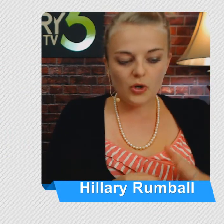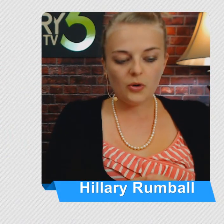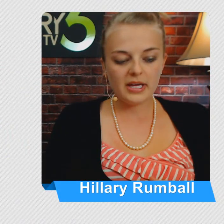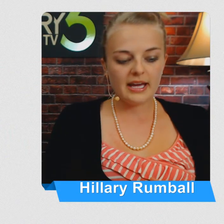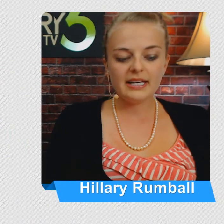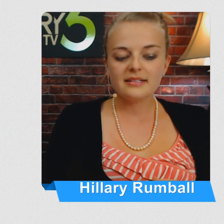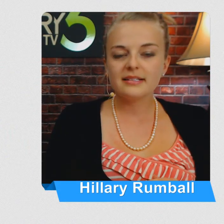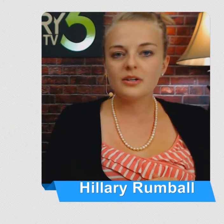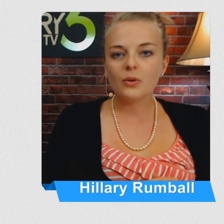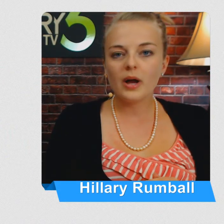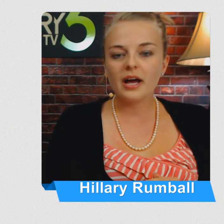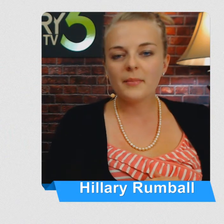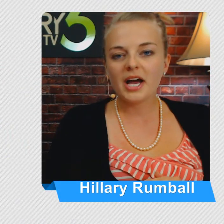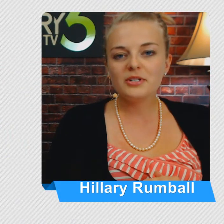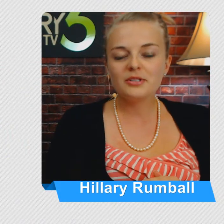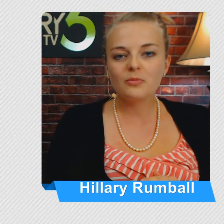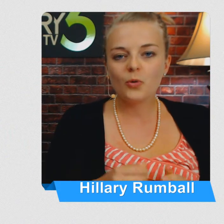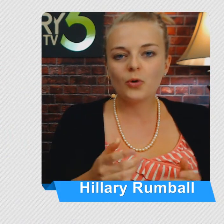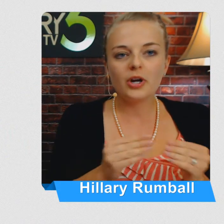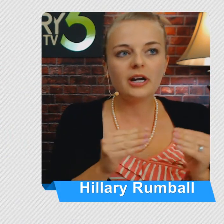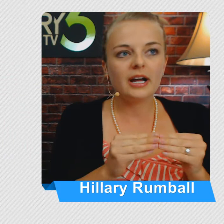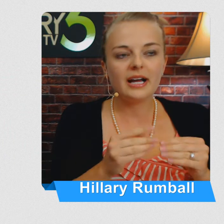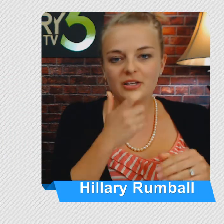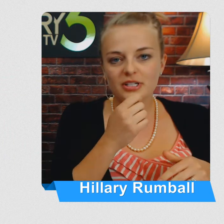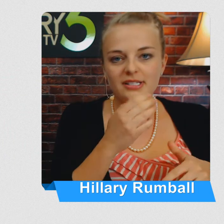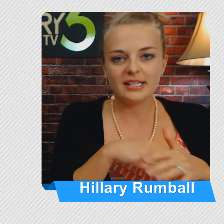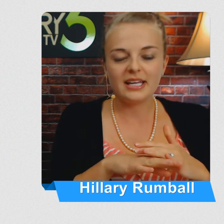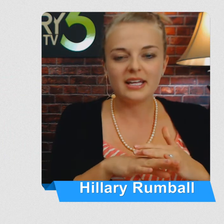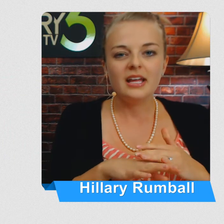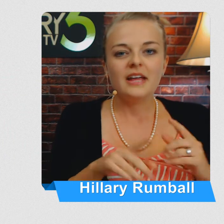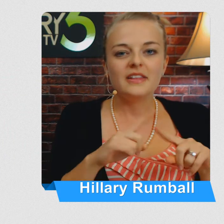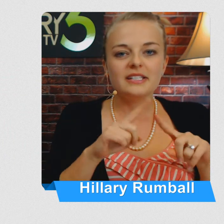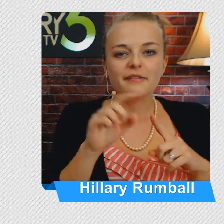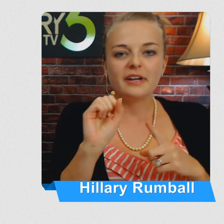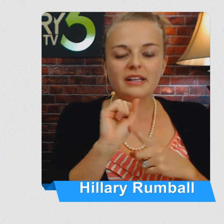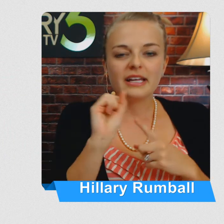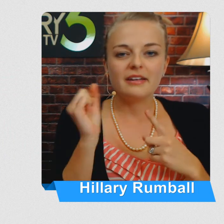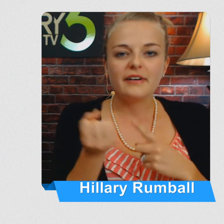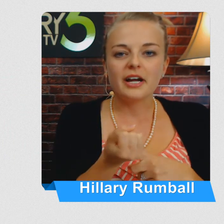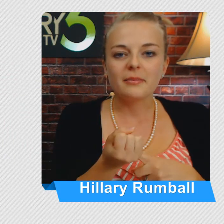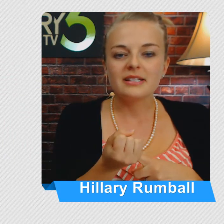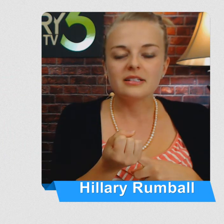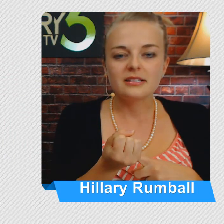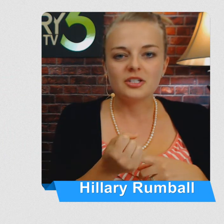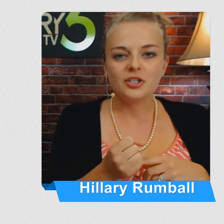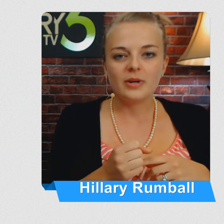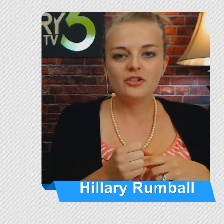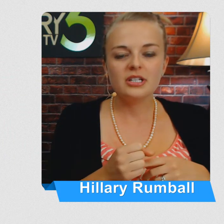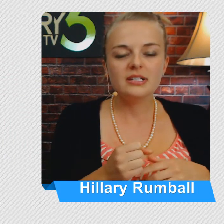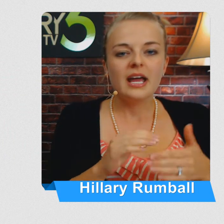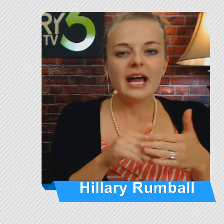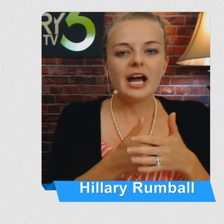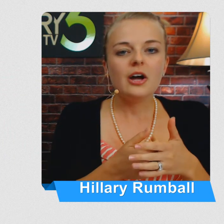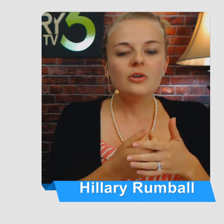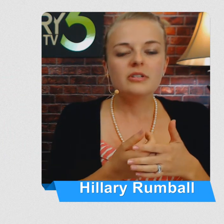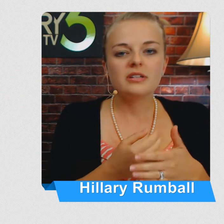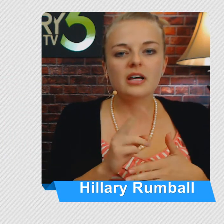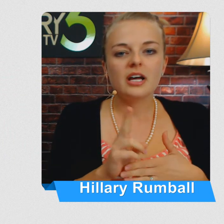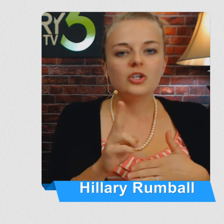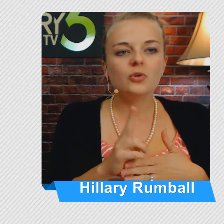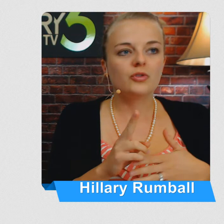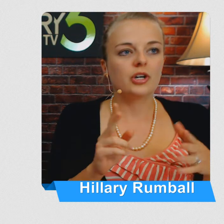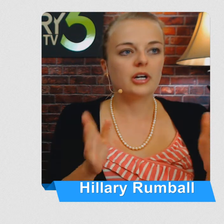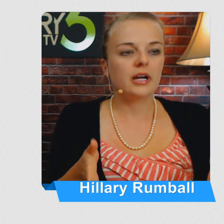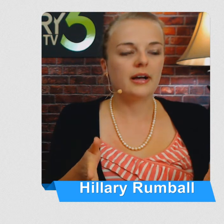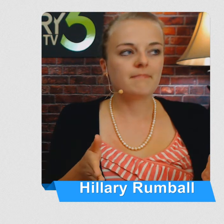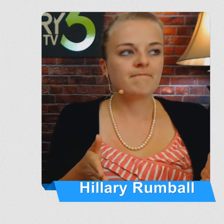So, okay, I guess I was more interested in the different environmental situations. How does